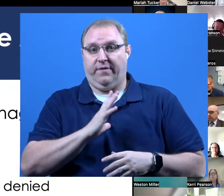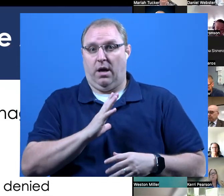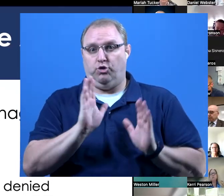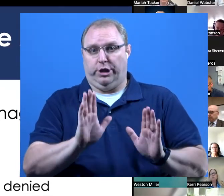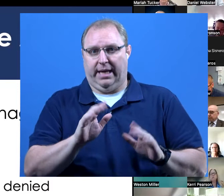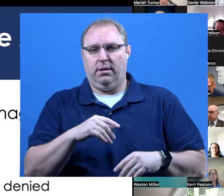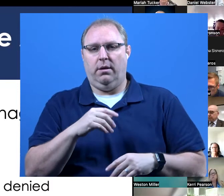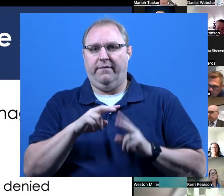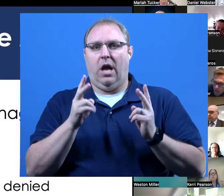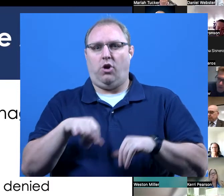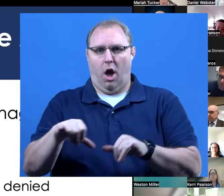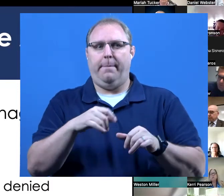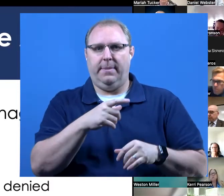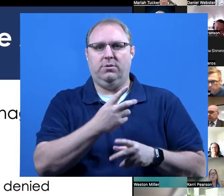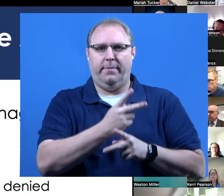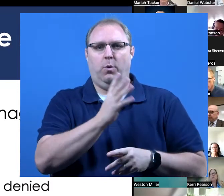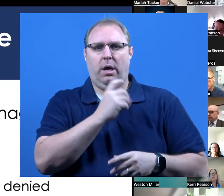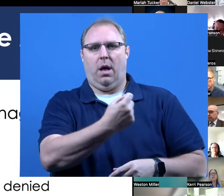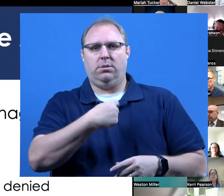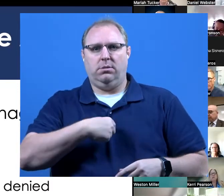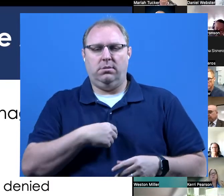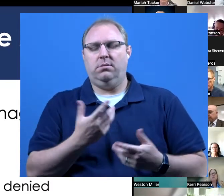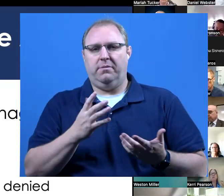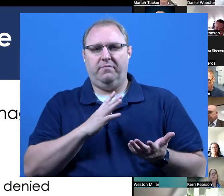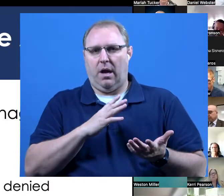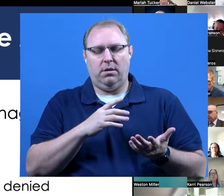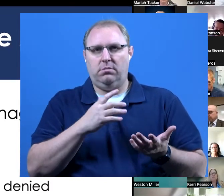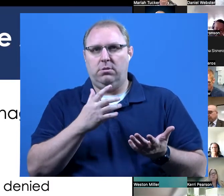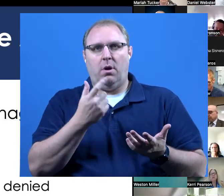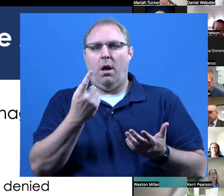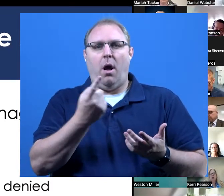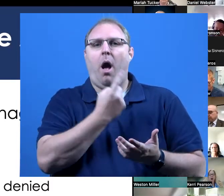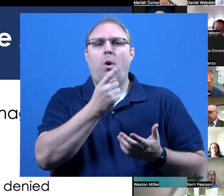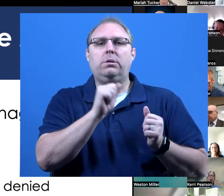me to understand what that exactly means for me. So always give us a call if we need to.